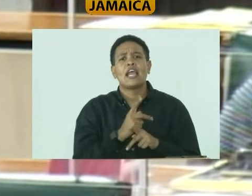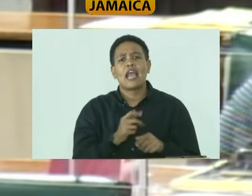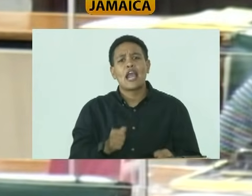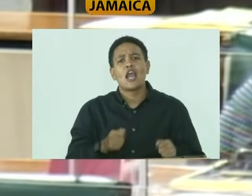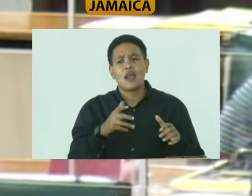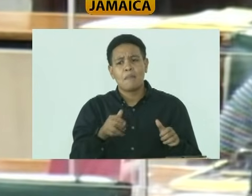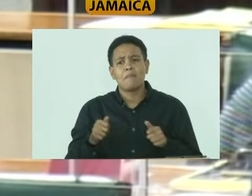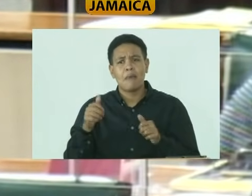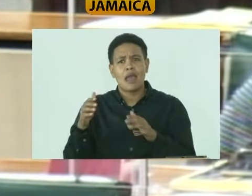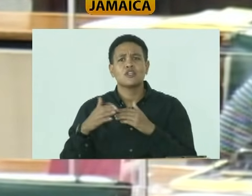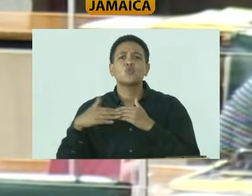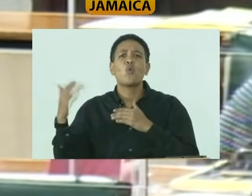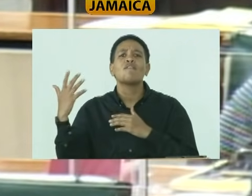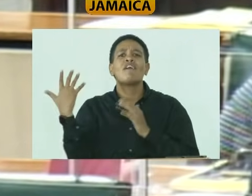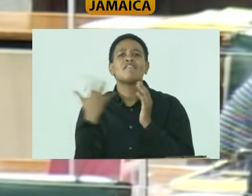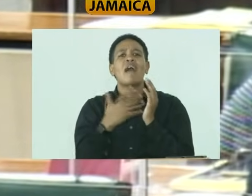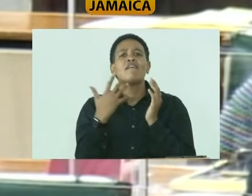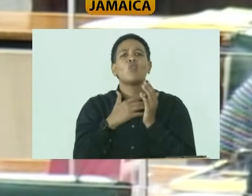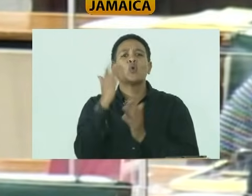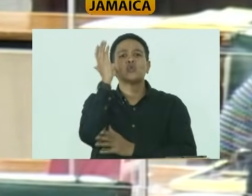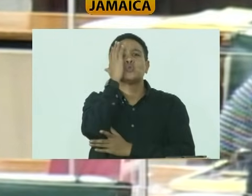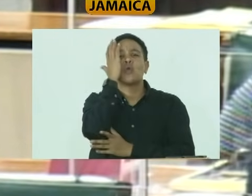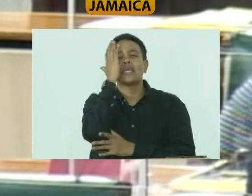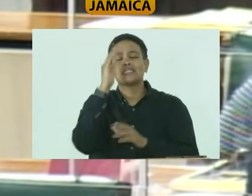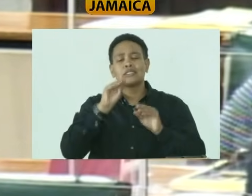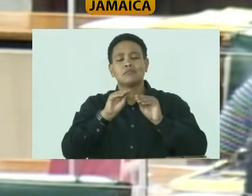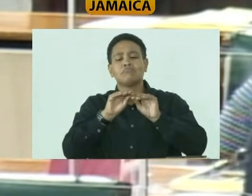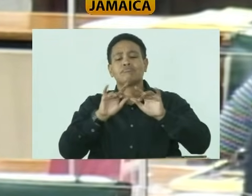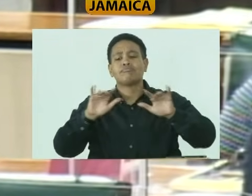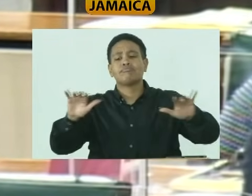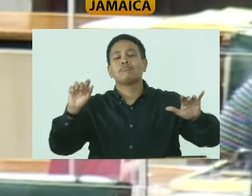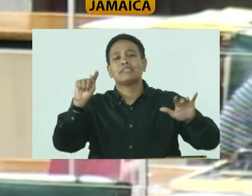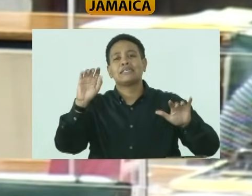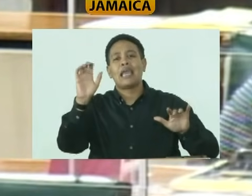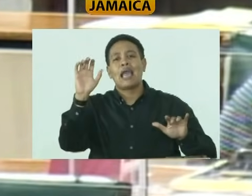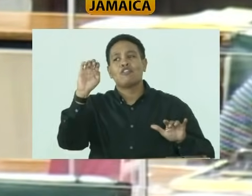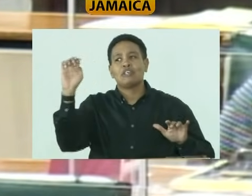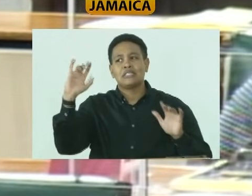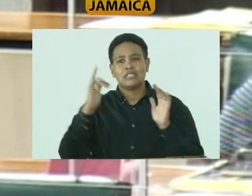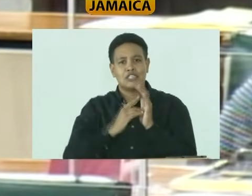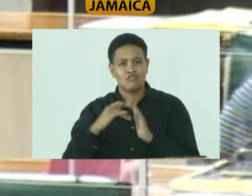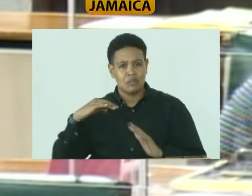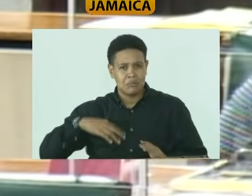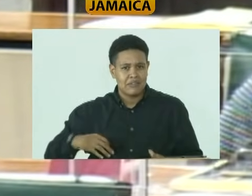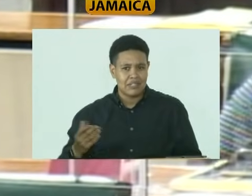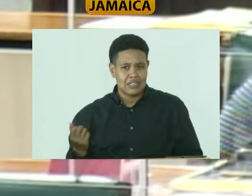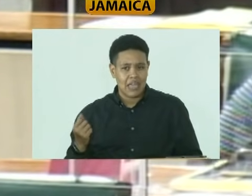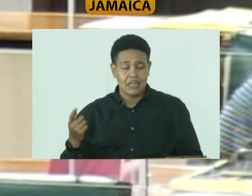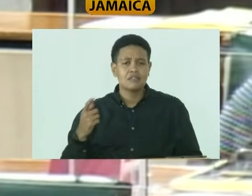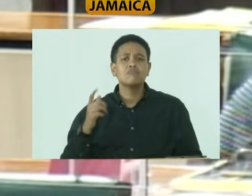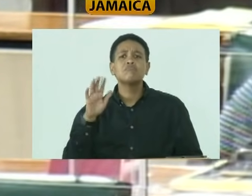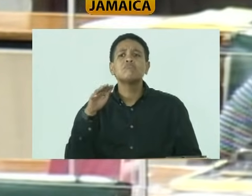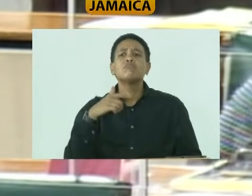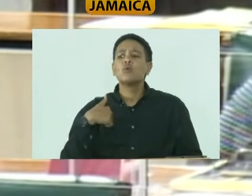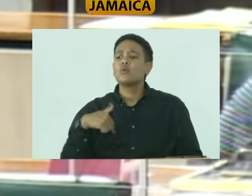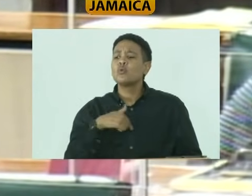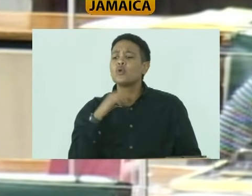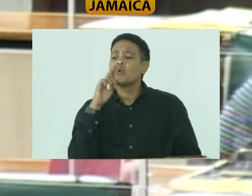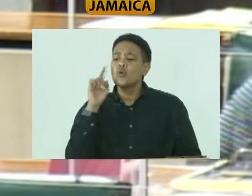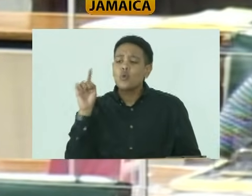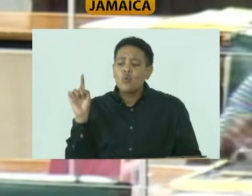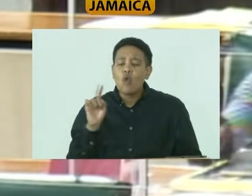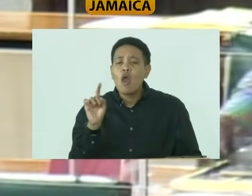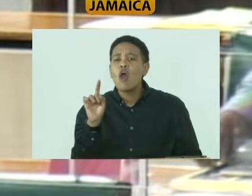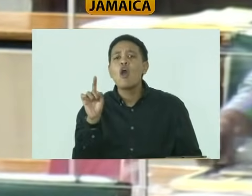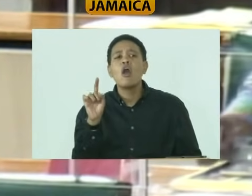more than 5,000 residents across St. Catherine East Central. My lady, we walk and we